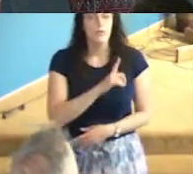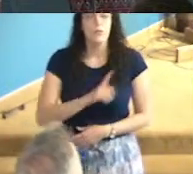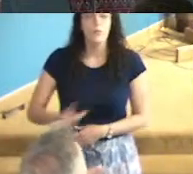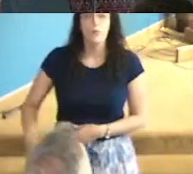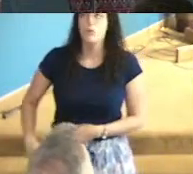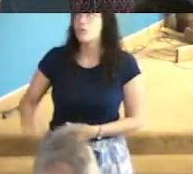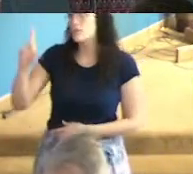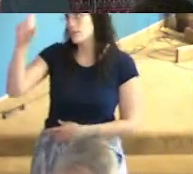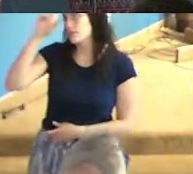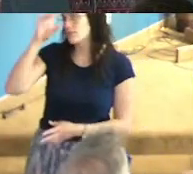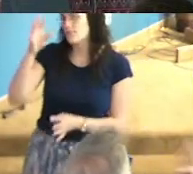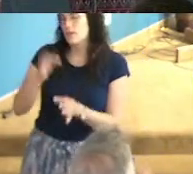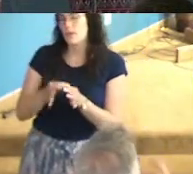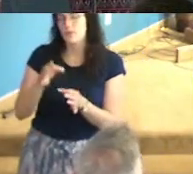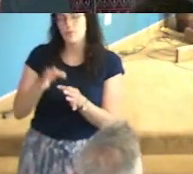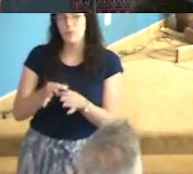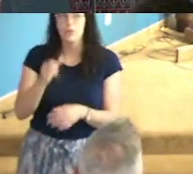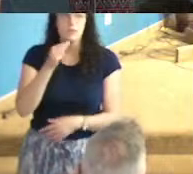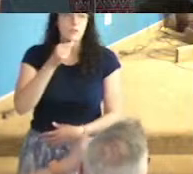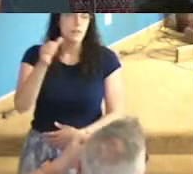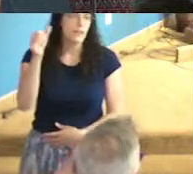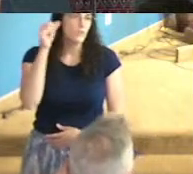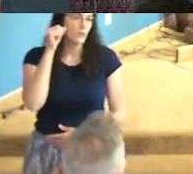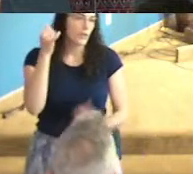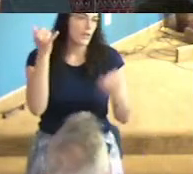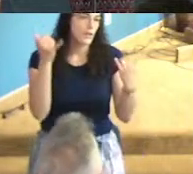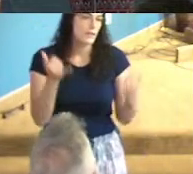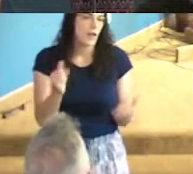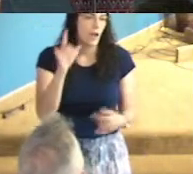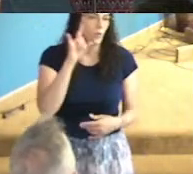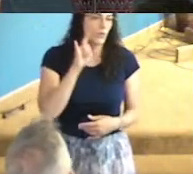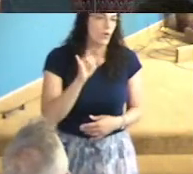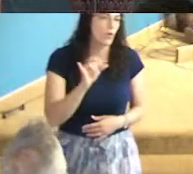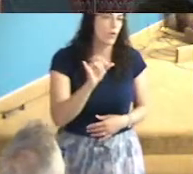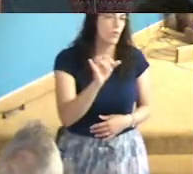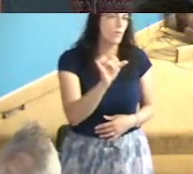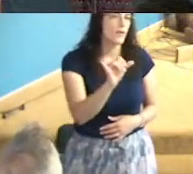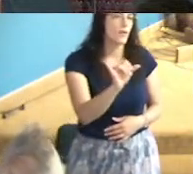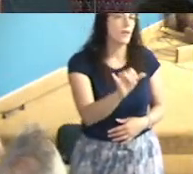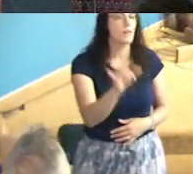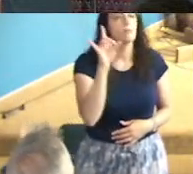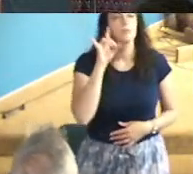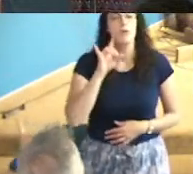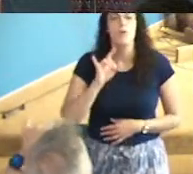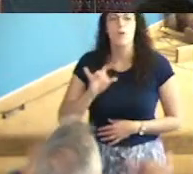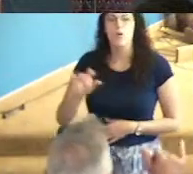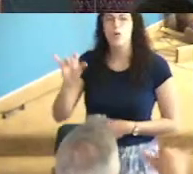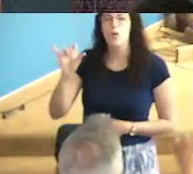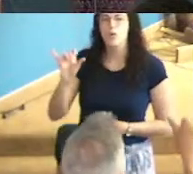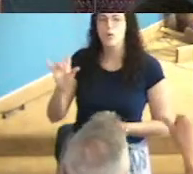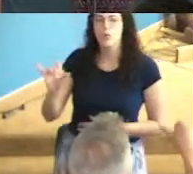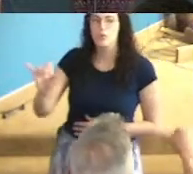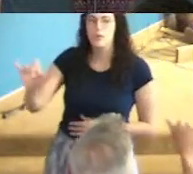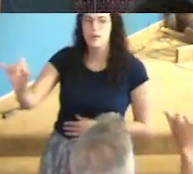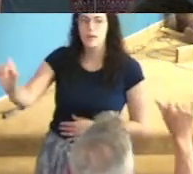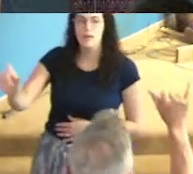name. The Lord is faithful yesterday, now, and always,